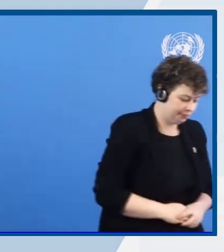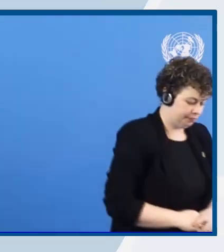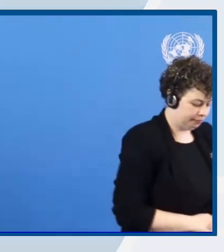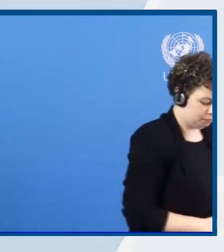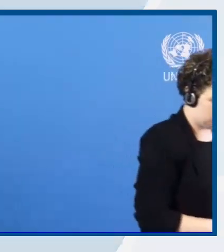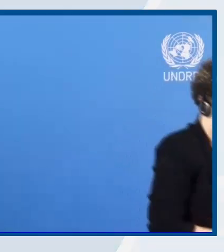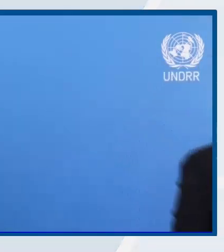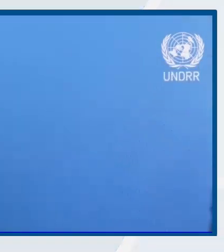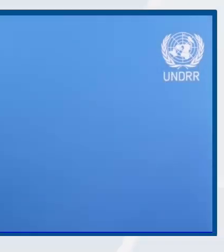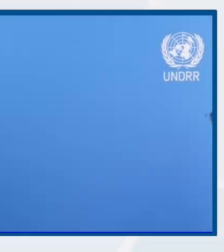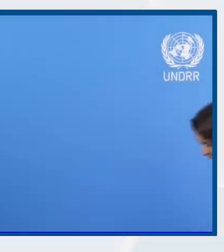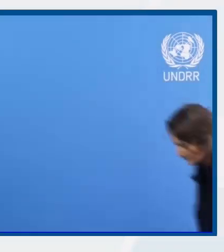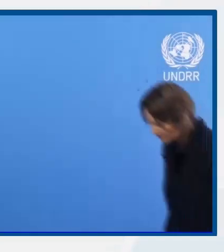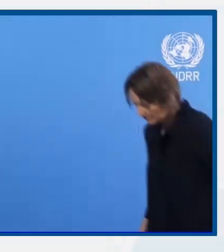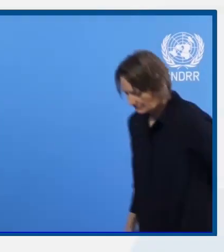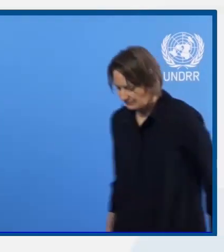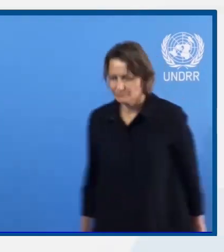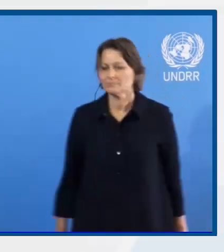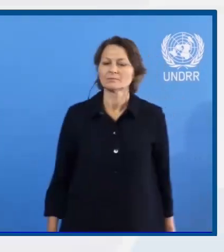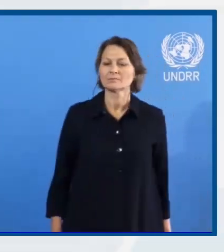Thank you very much for sharing